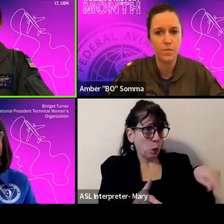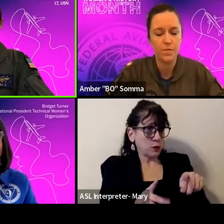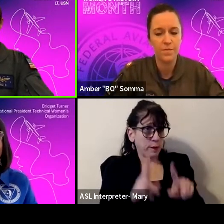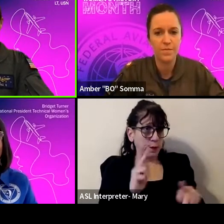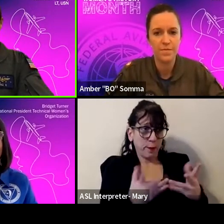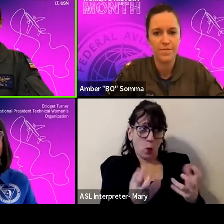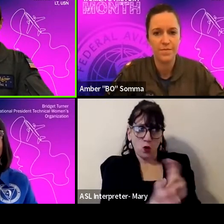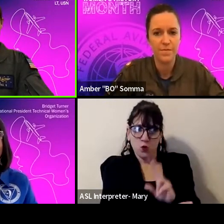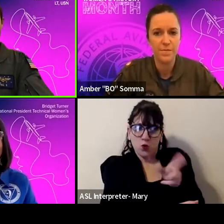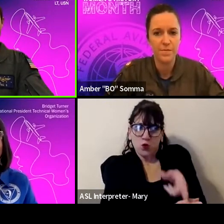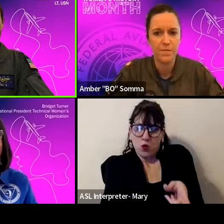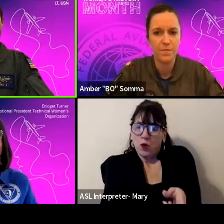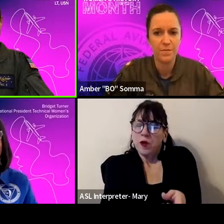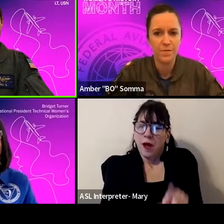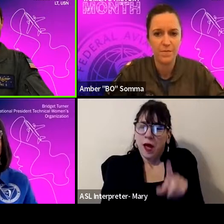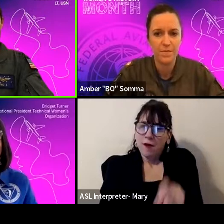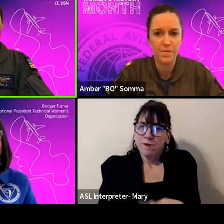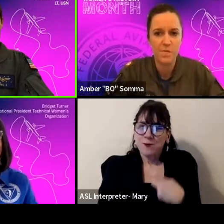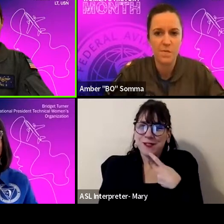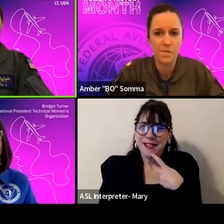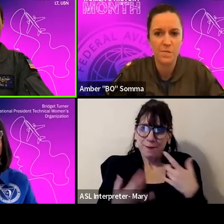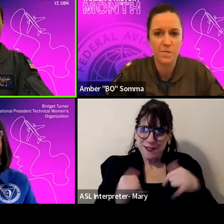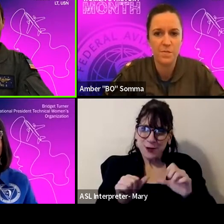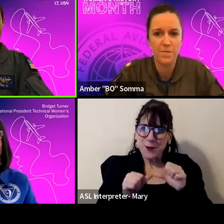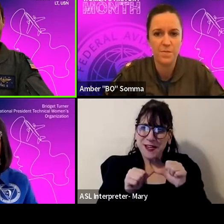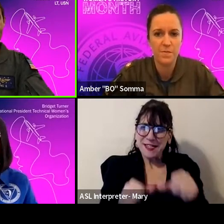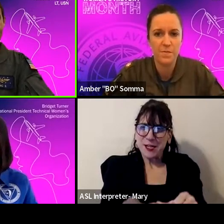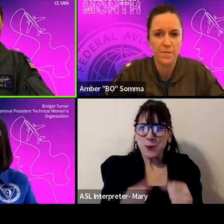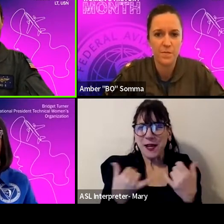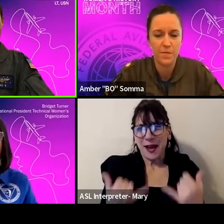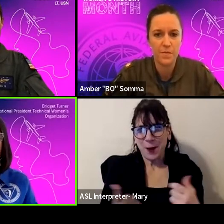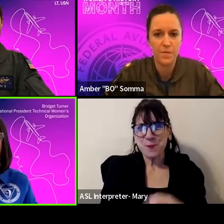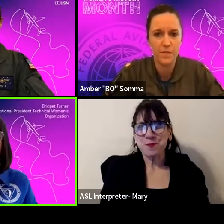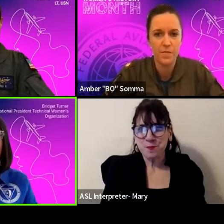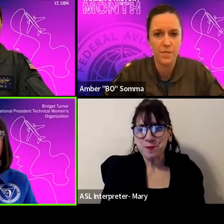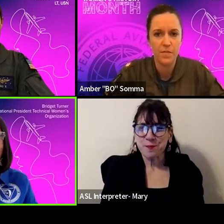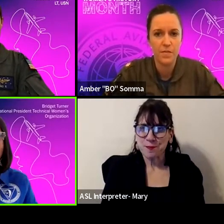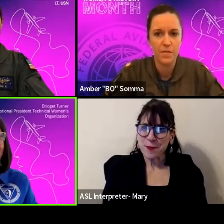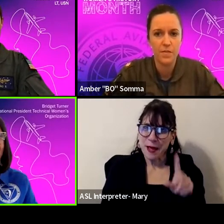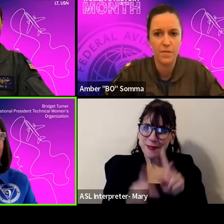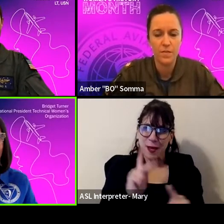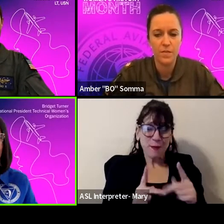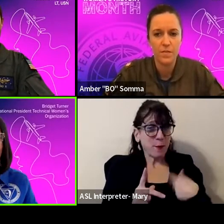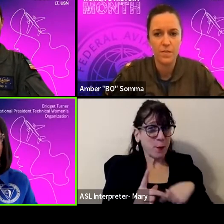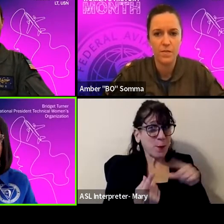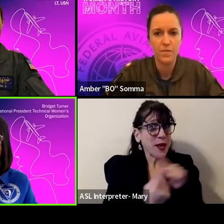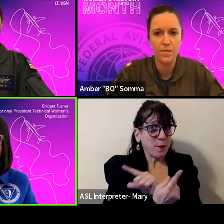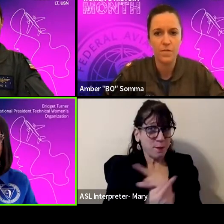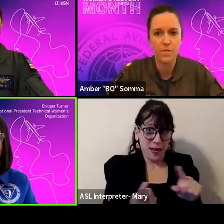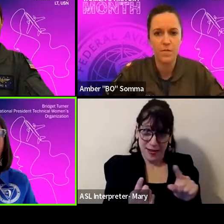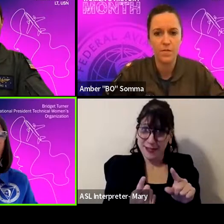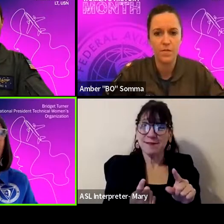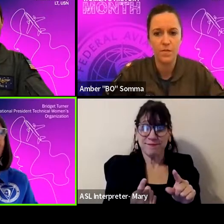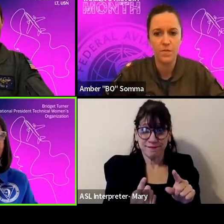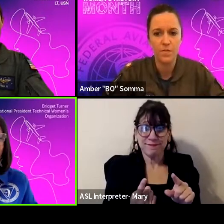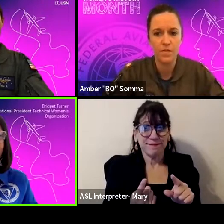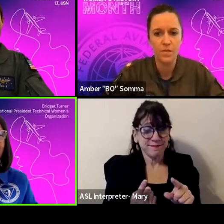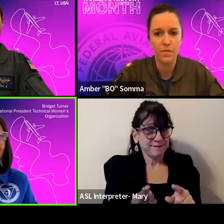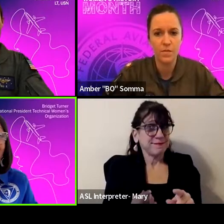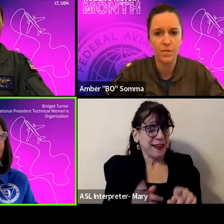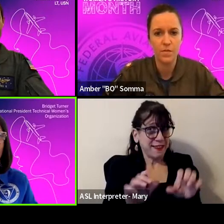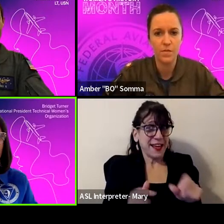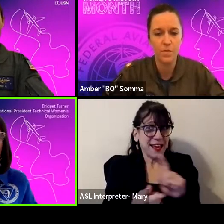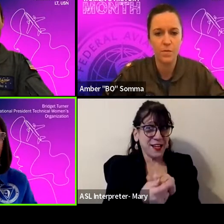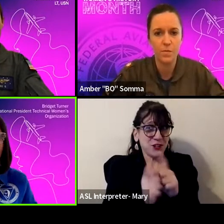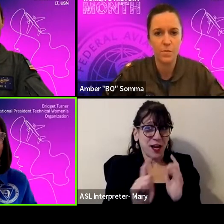So I got to say that still continuing now. The people we meet, they are very, how they can change